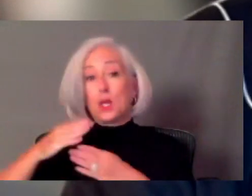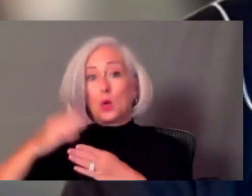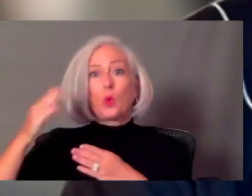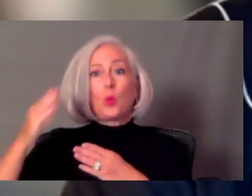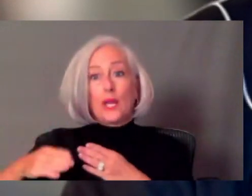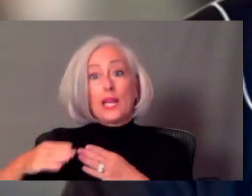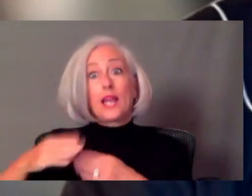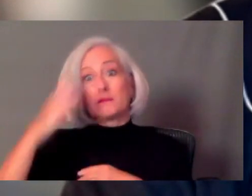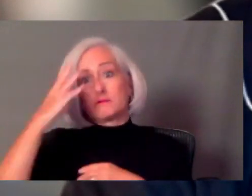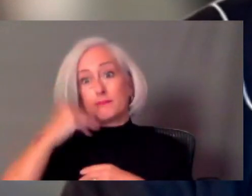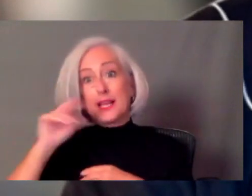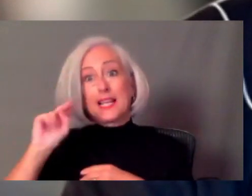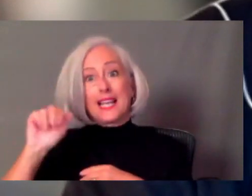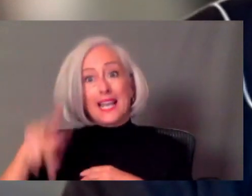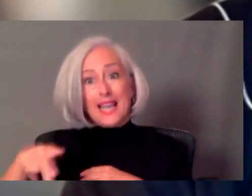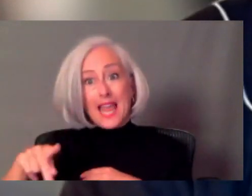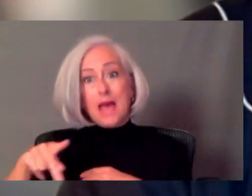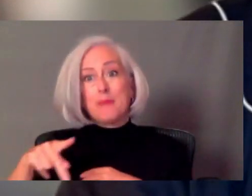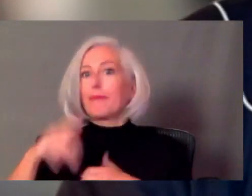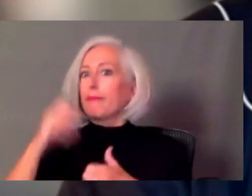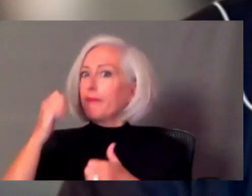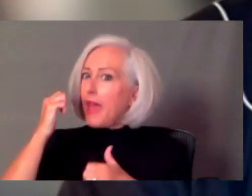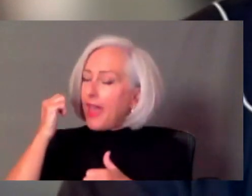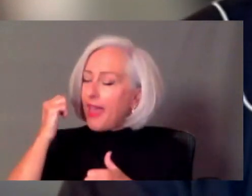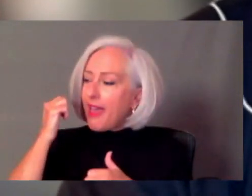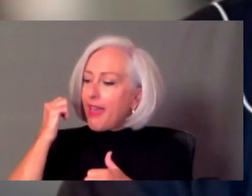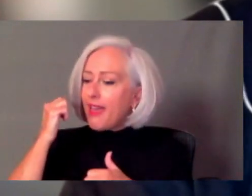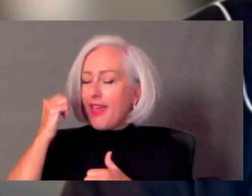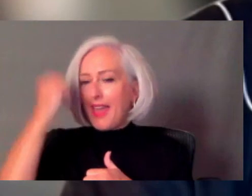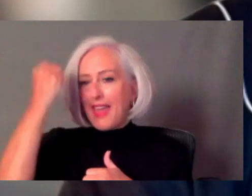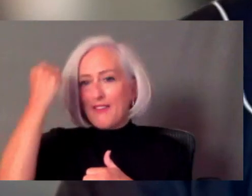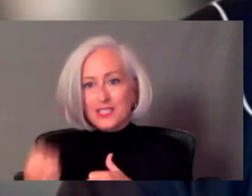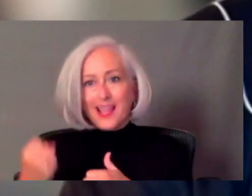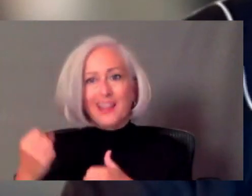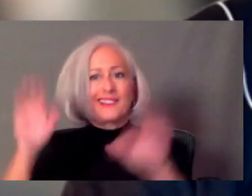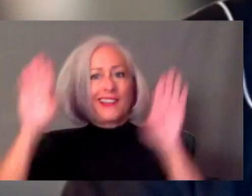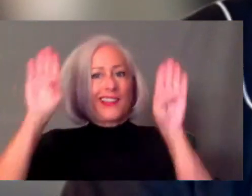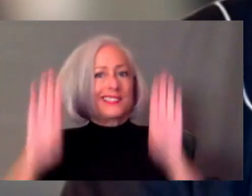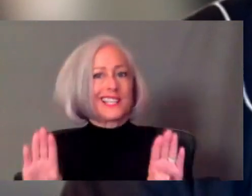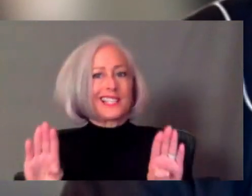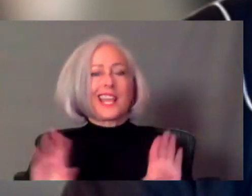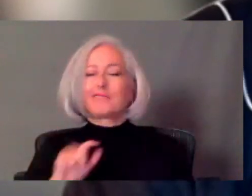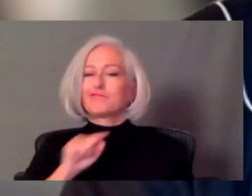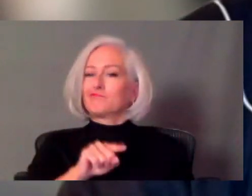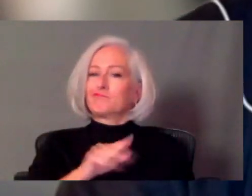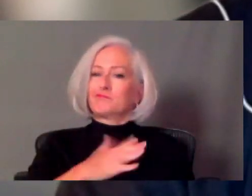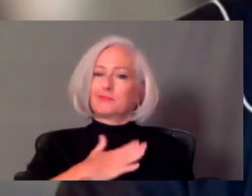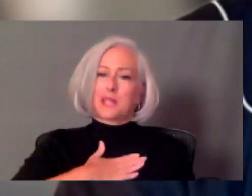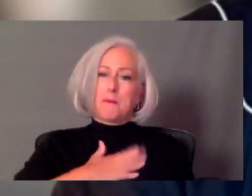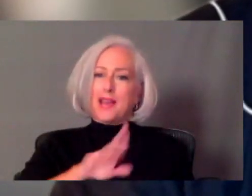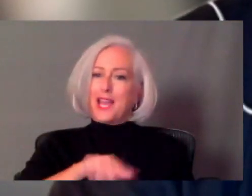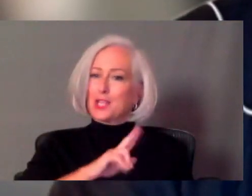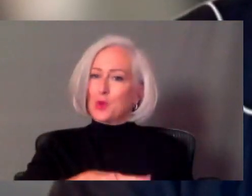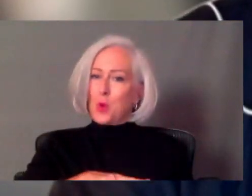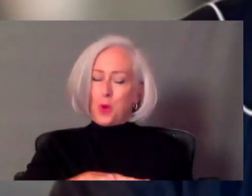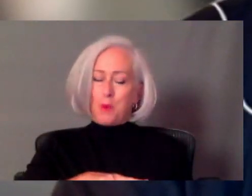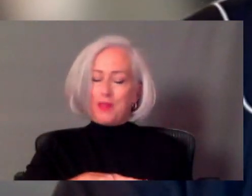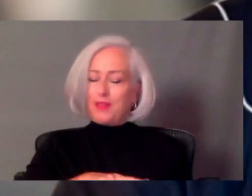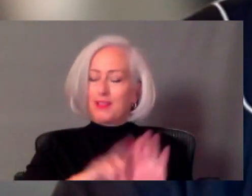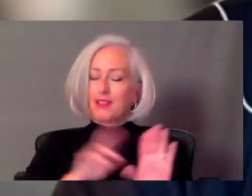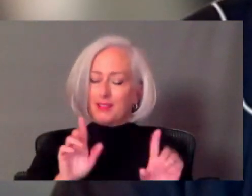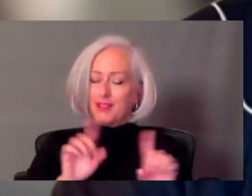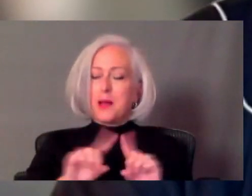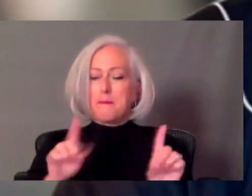work out regularly. I completely stopped doing that with COVID, unfortunately, and then I caught COVID, and